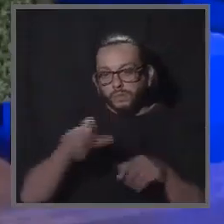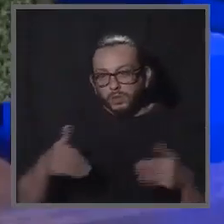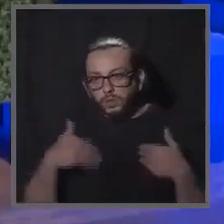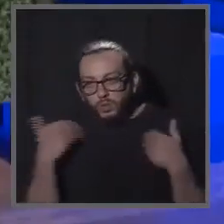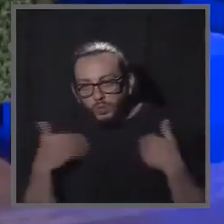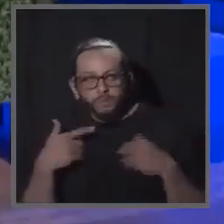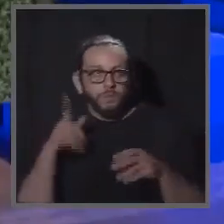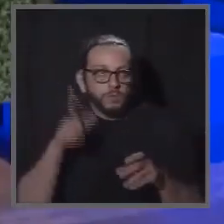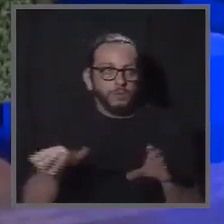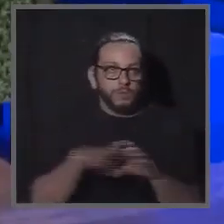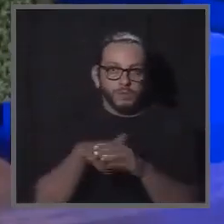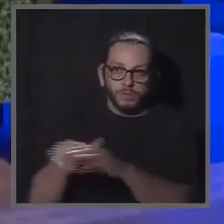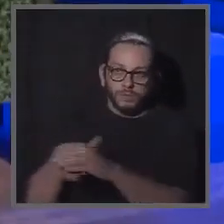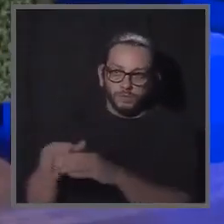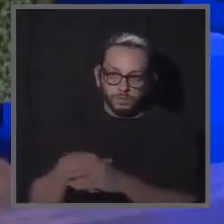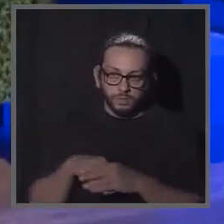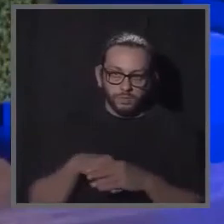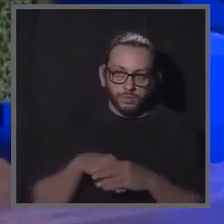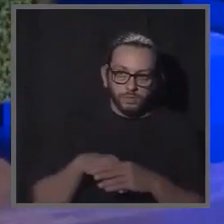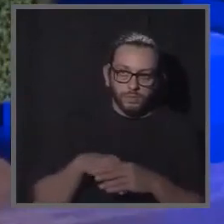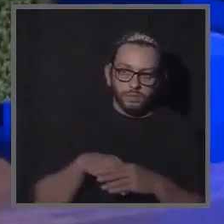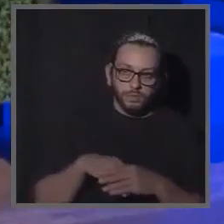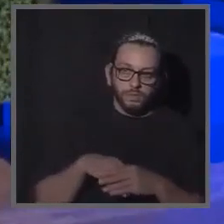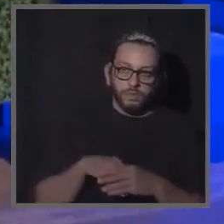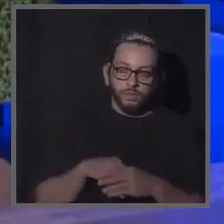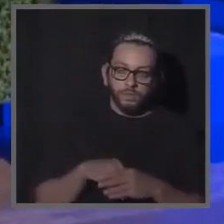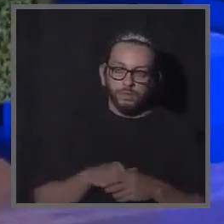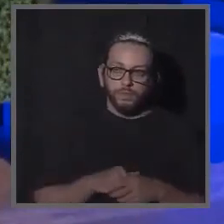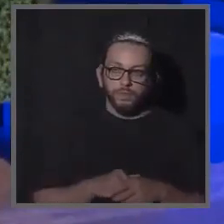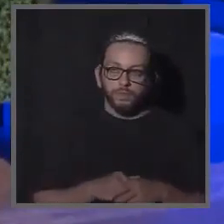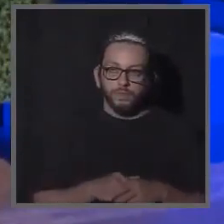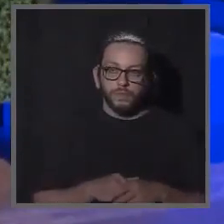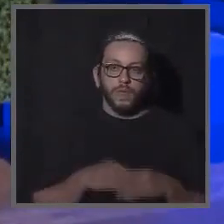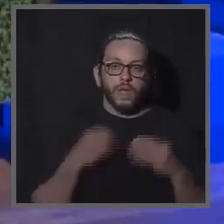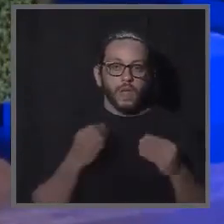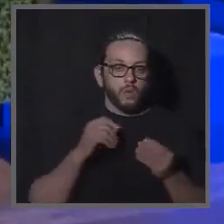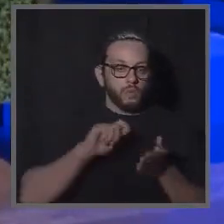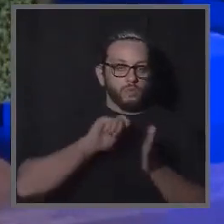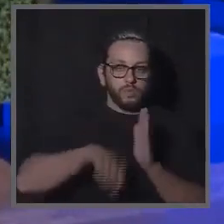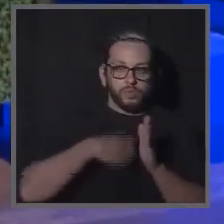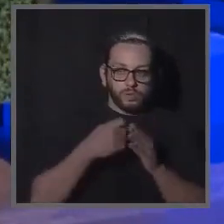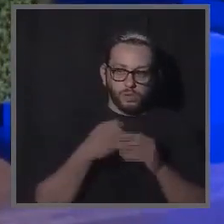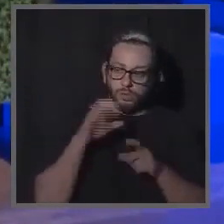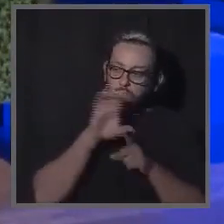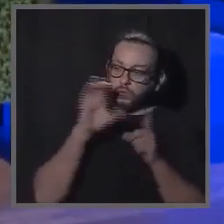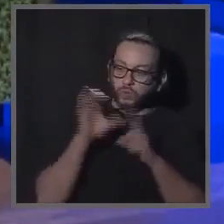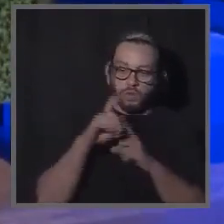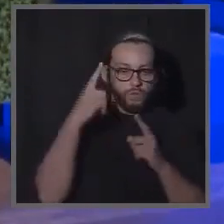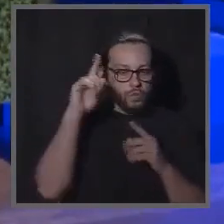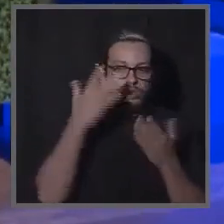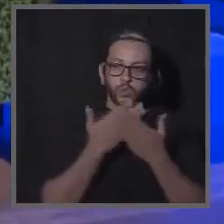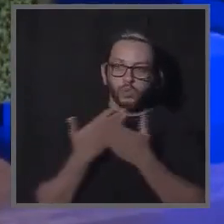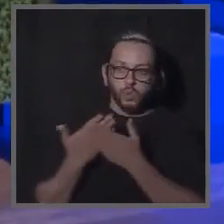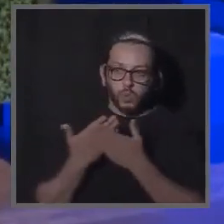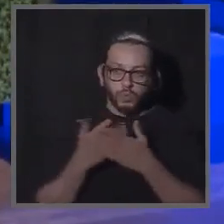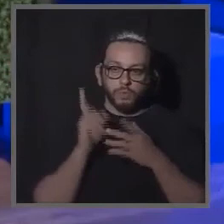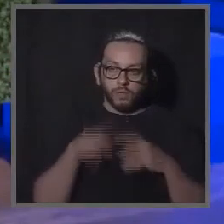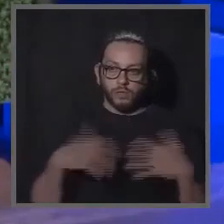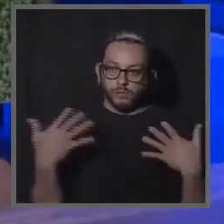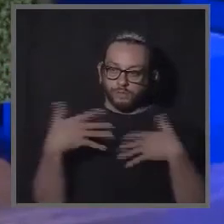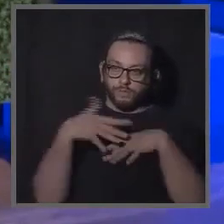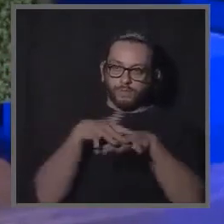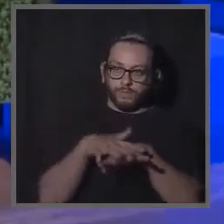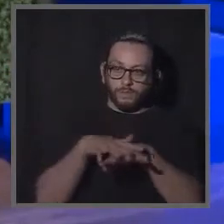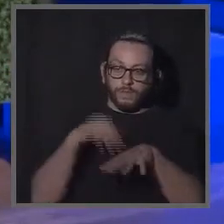boards, they decide how will the cultural project of that school will involve, will develop,